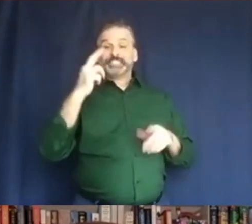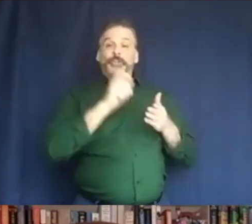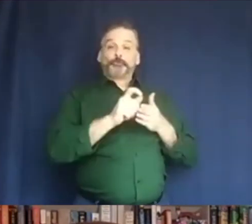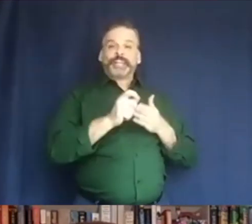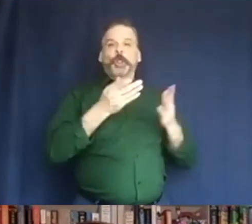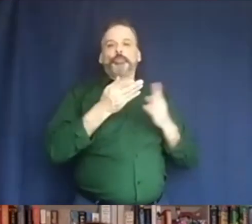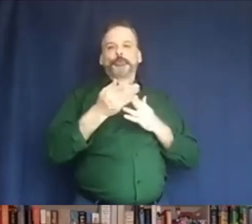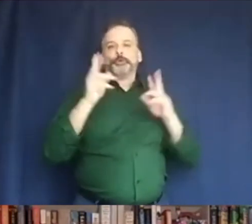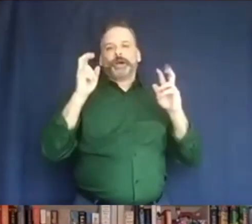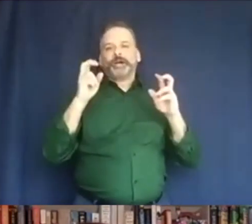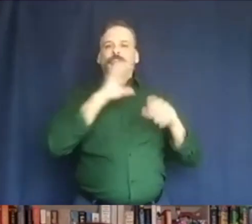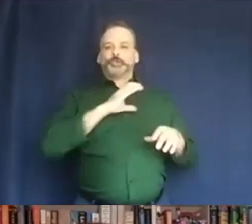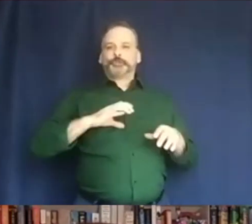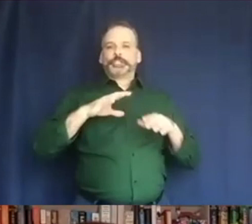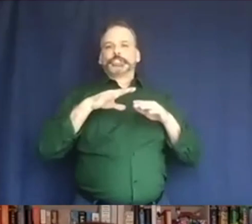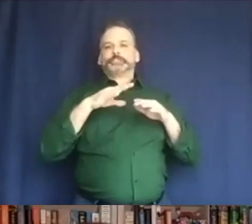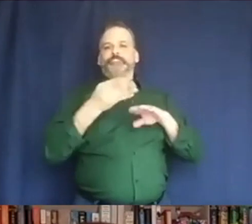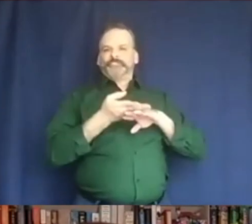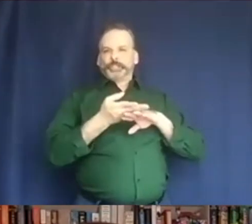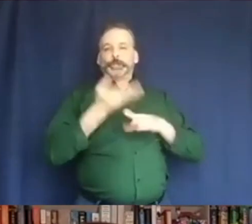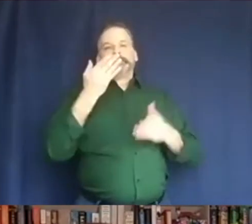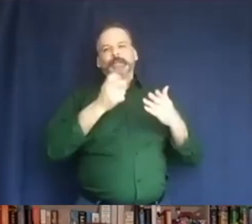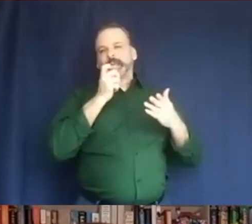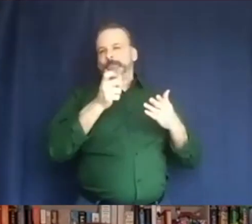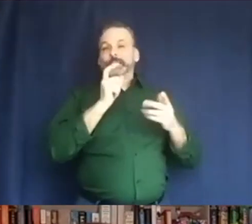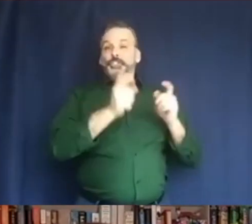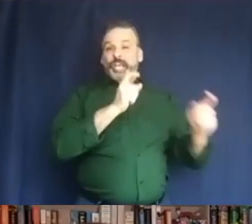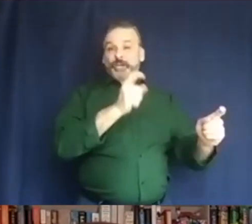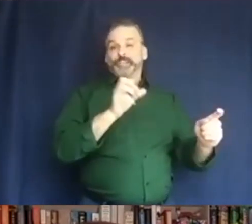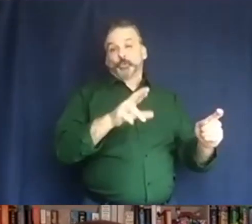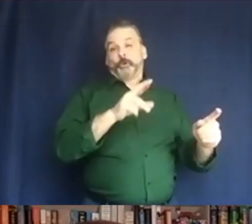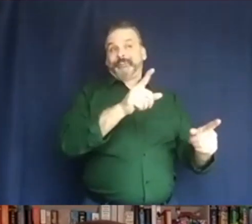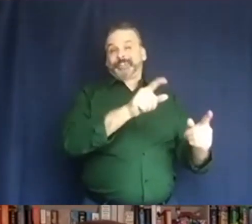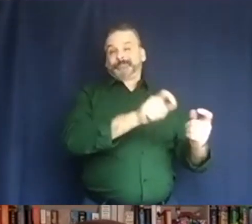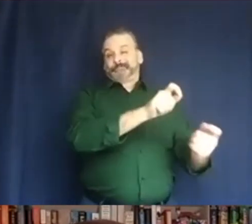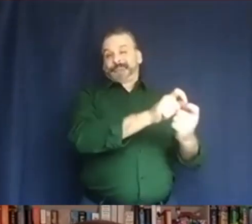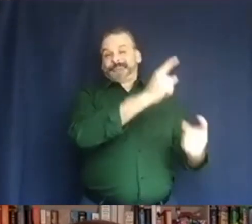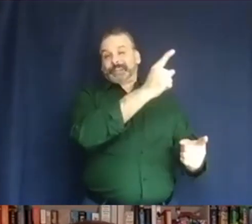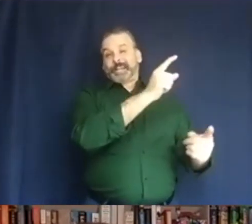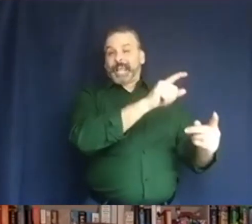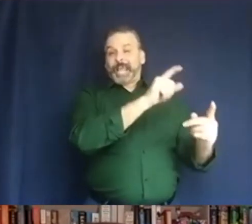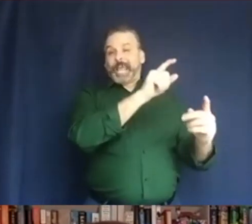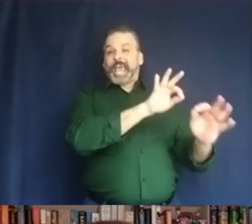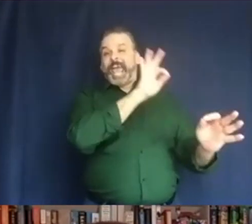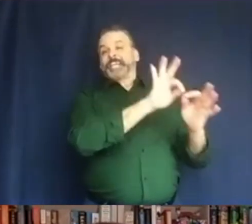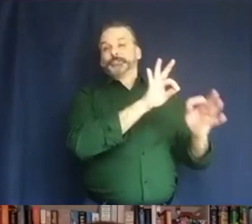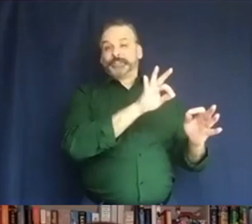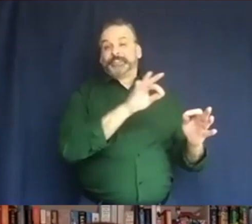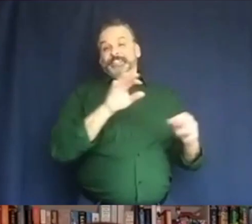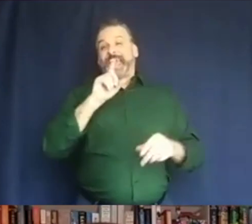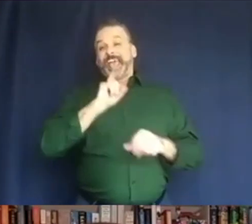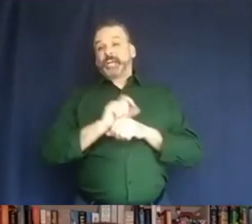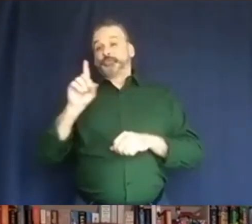filter and probably not being as generous or as accurate as, you know, an actual Druid or, you know, might be. And this